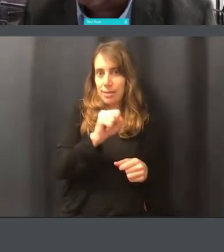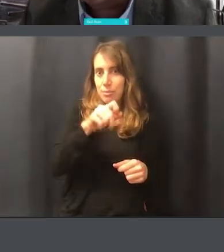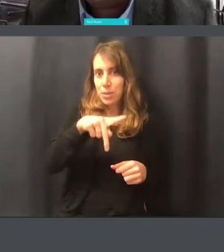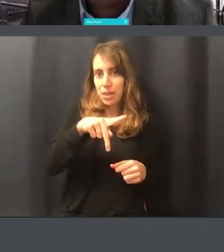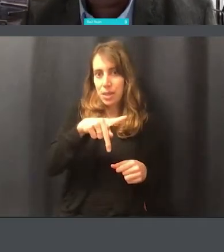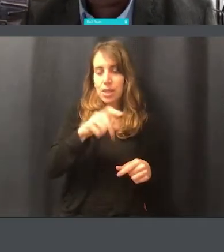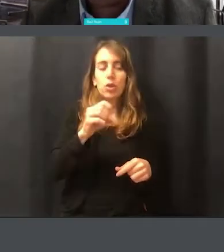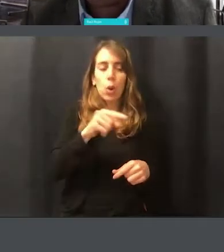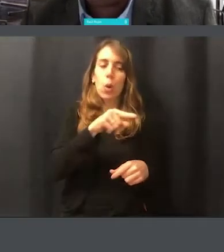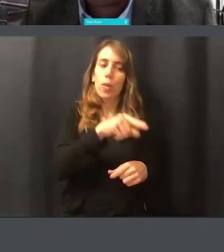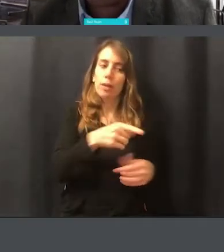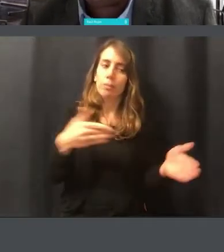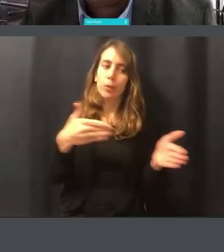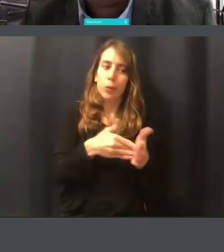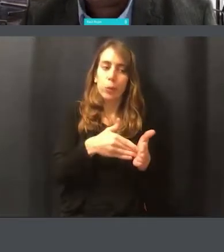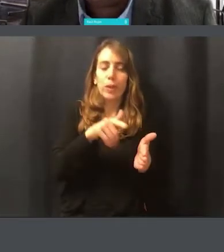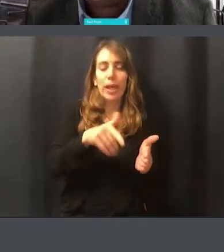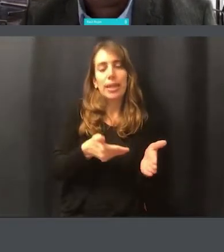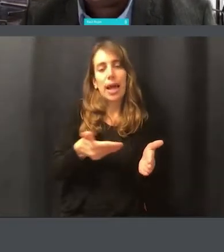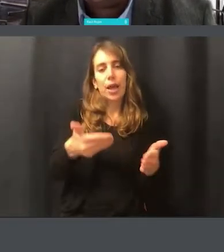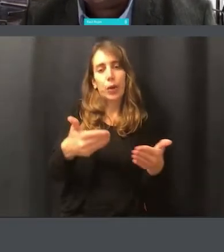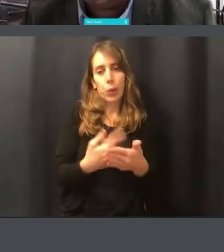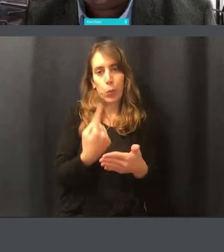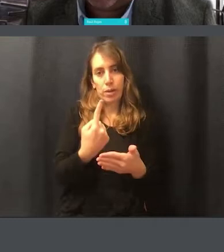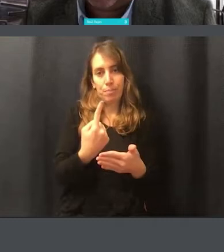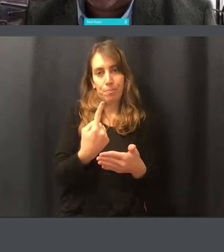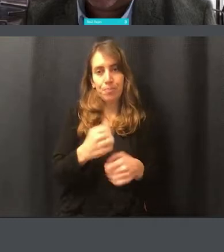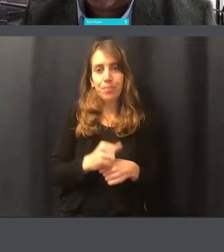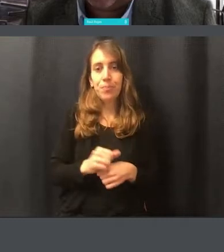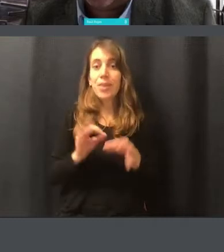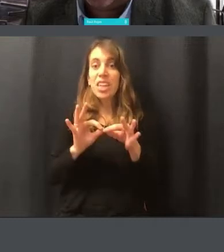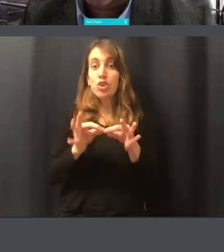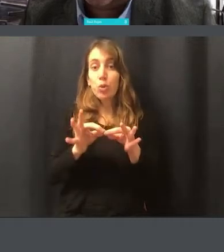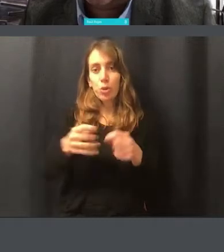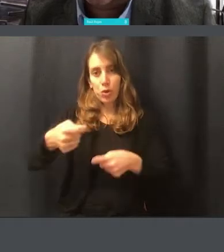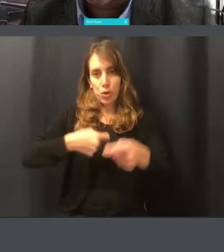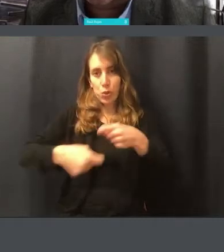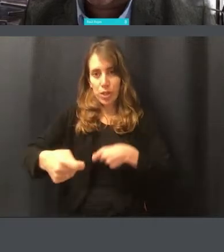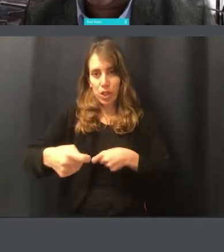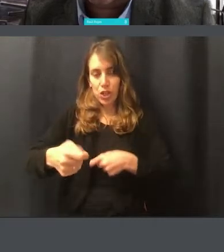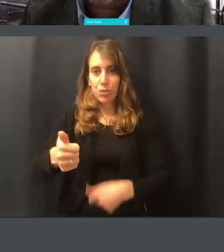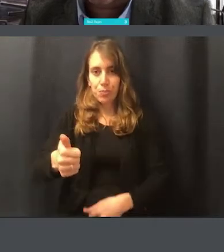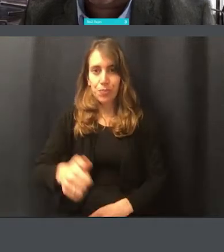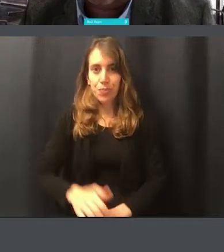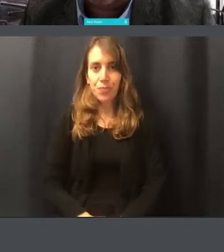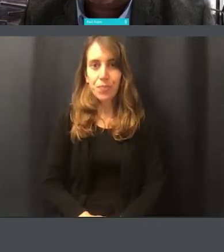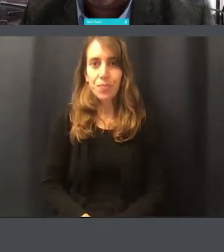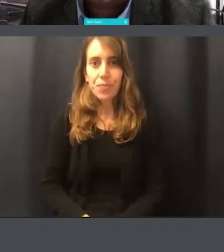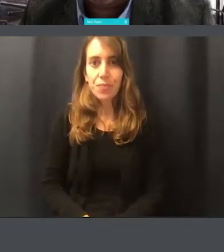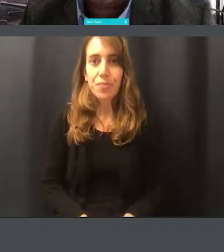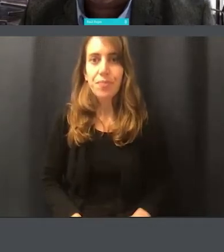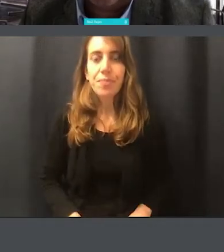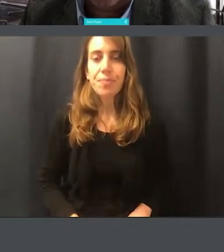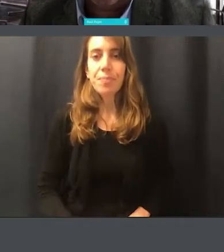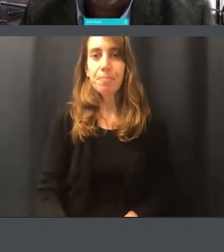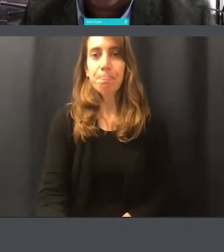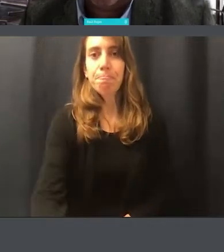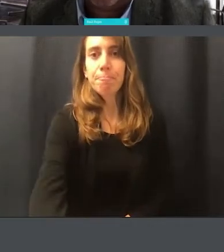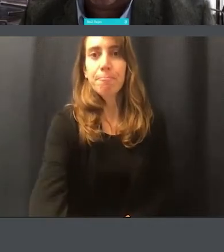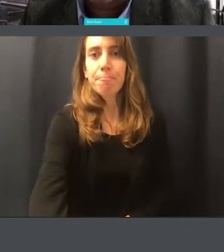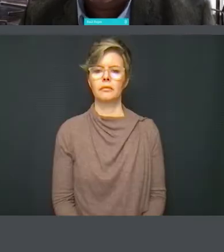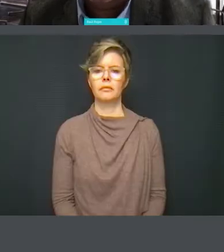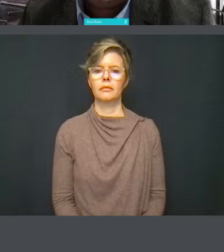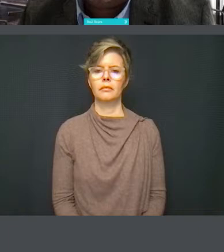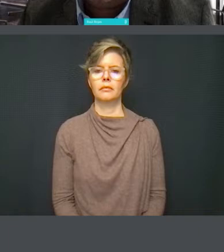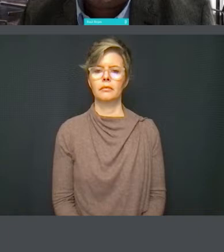I think those numbers is something we need to sort of be aware of. And is it consistent across states? I would say it's probably going to vary